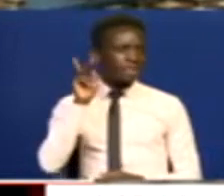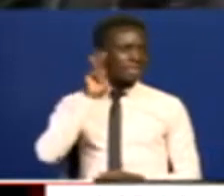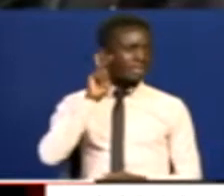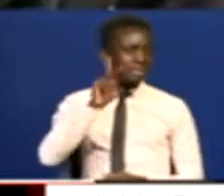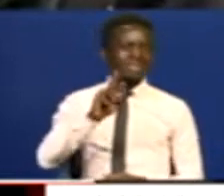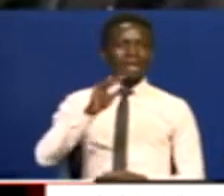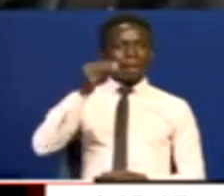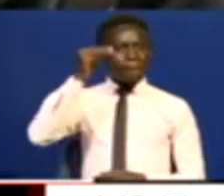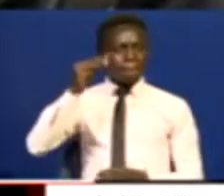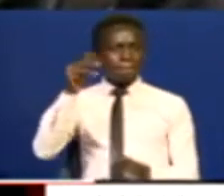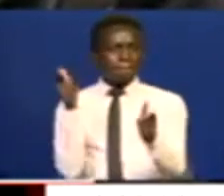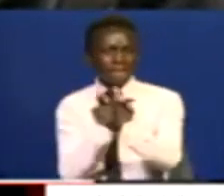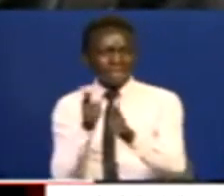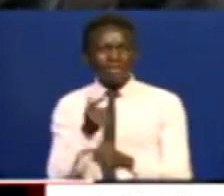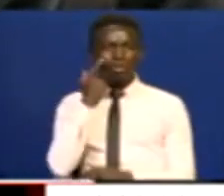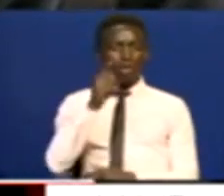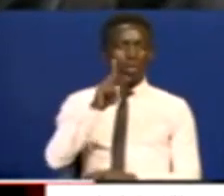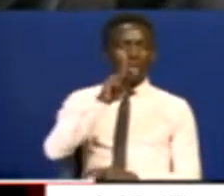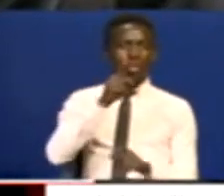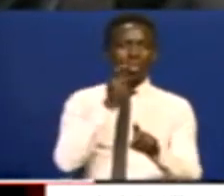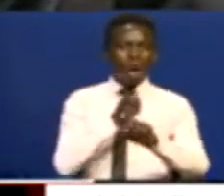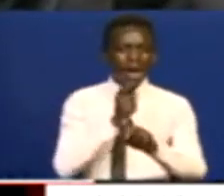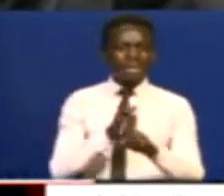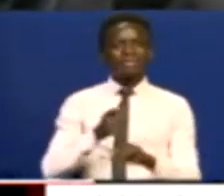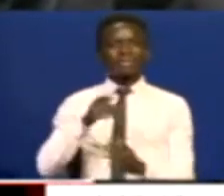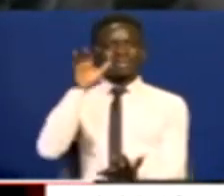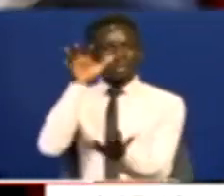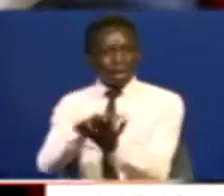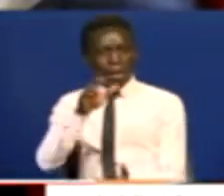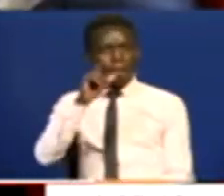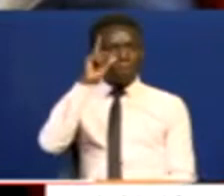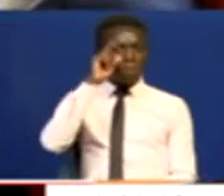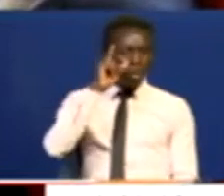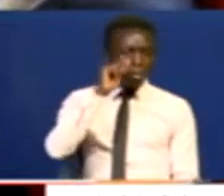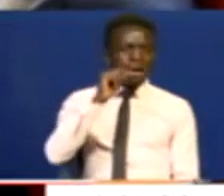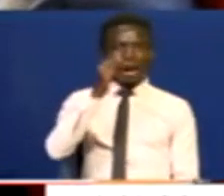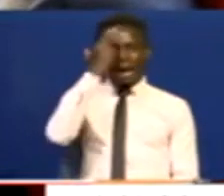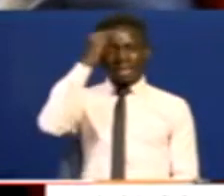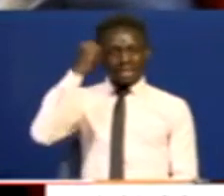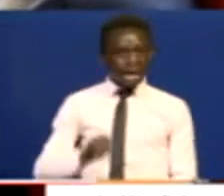Garissa, Kwale, Tana River, Mombasa, Kajiado and Makueni shut down